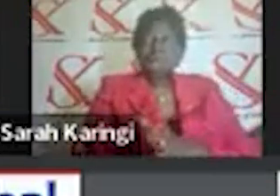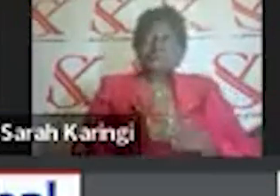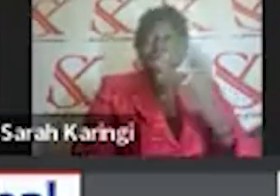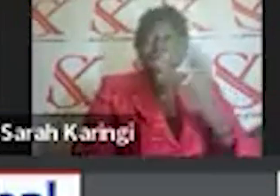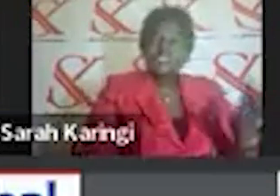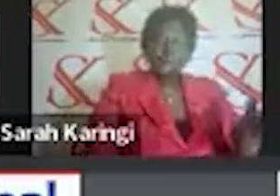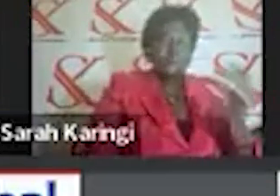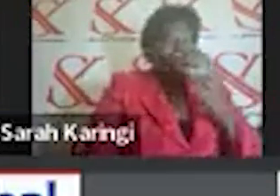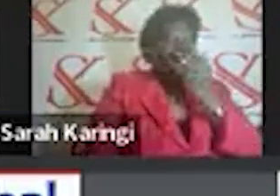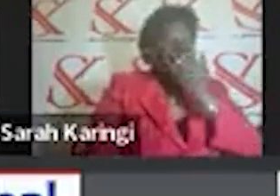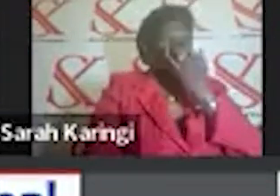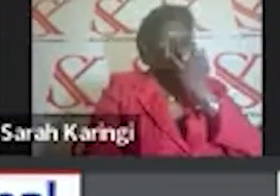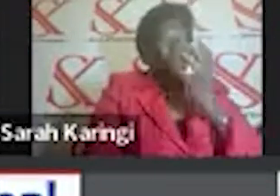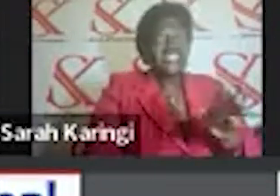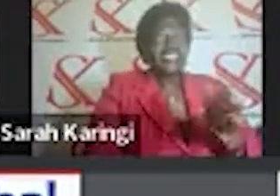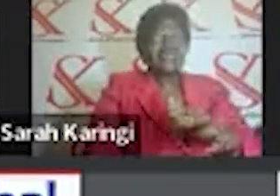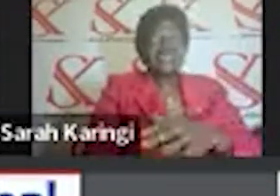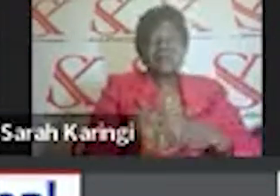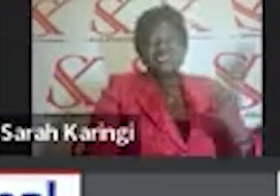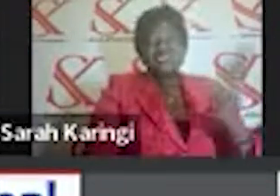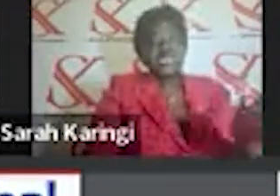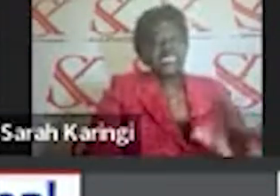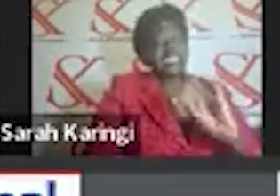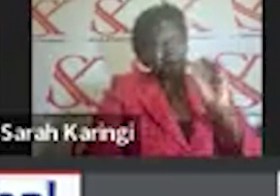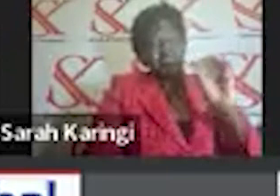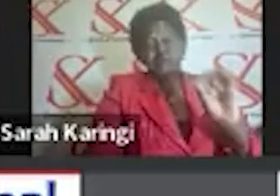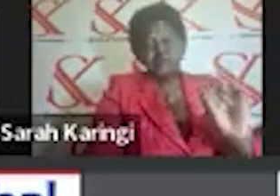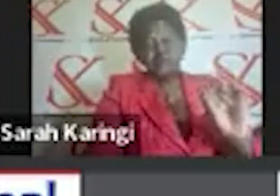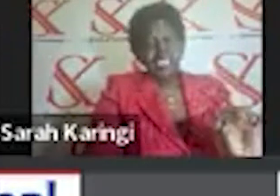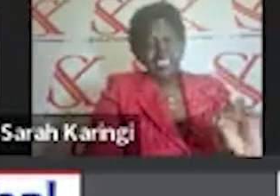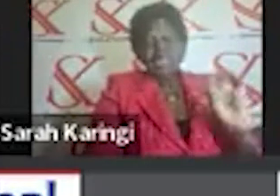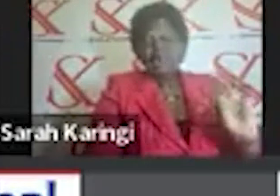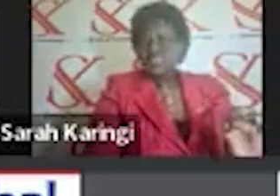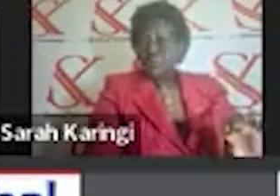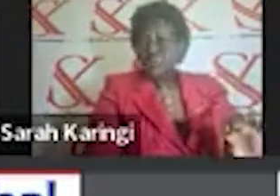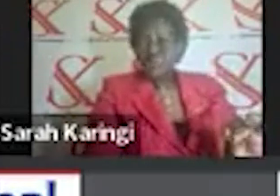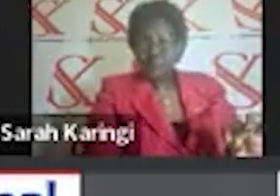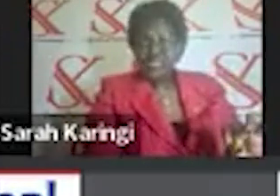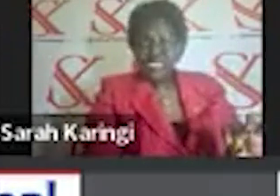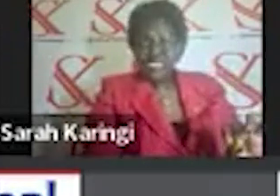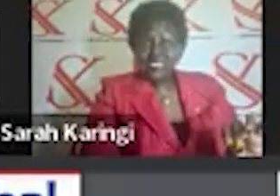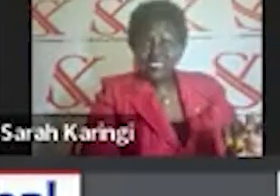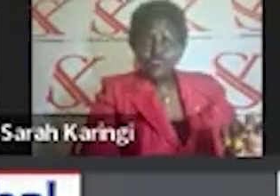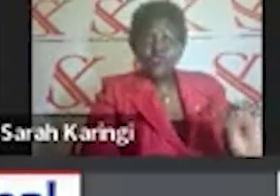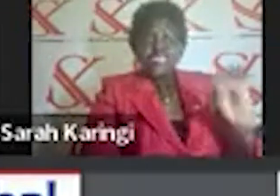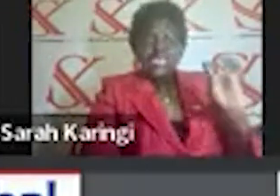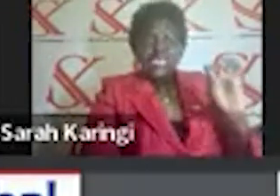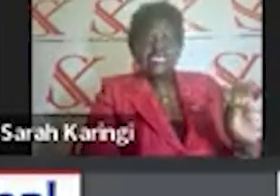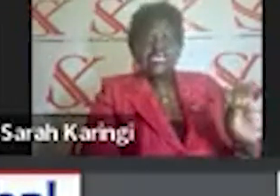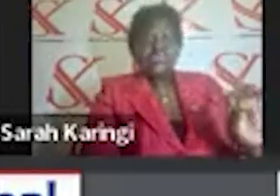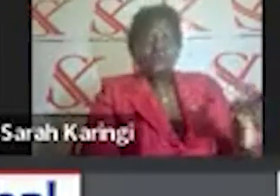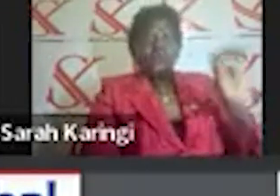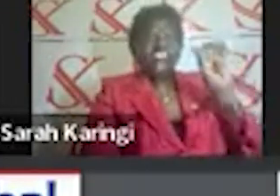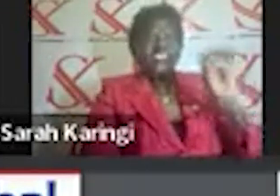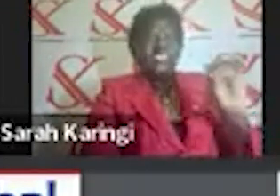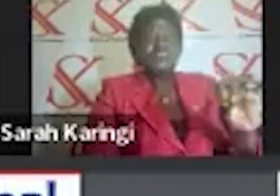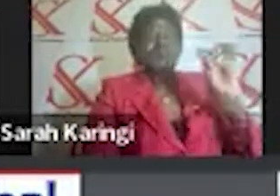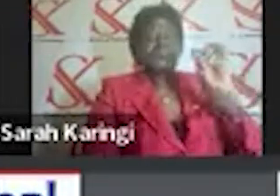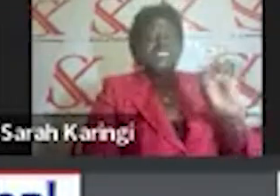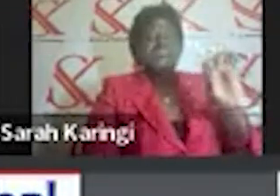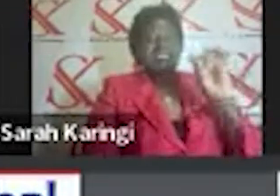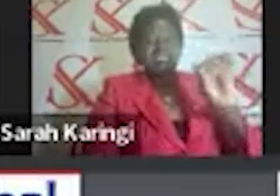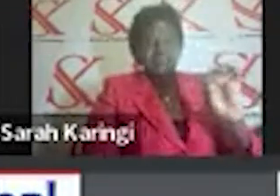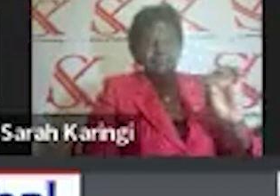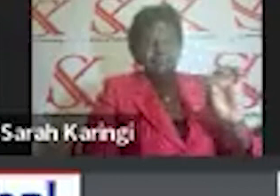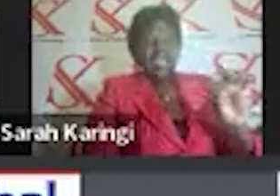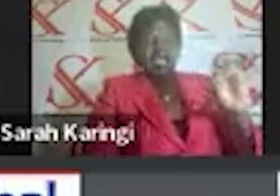don't call you, maybe you are trying to call me and then I disconnect every time I'm disconnecting. That means, of course, I'm not someone who can be trusted. So in that case, we need to